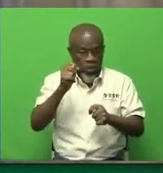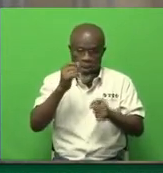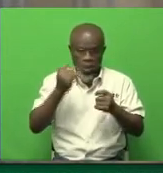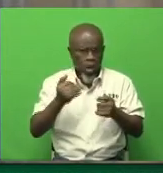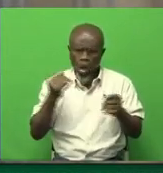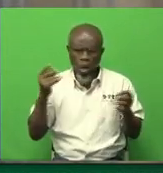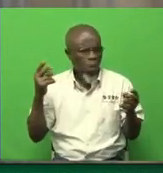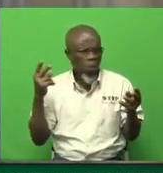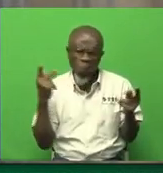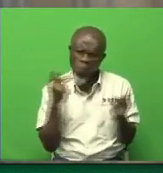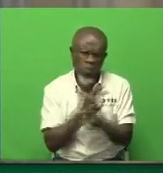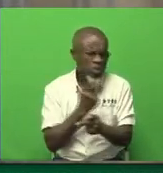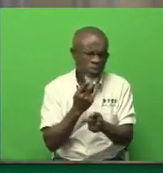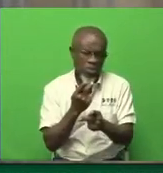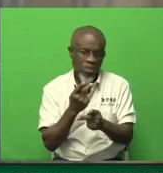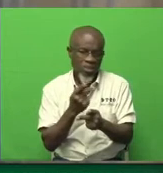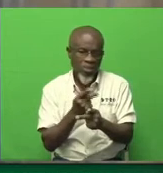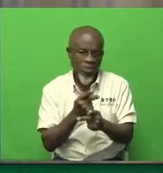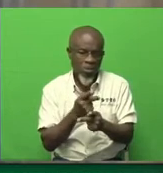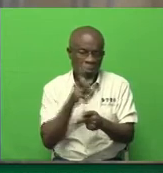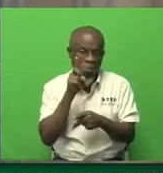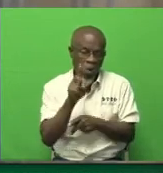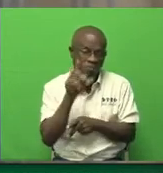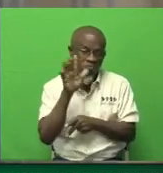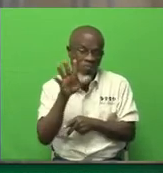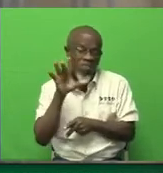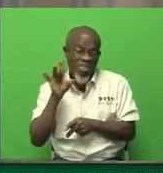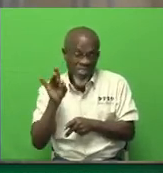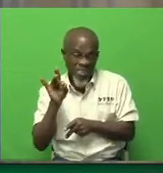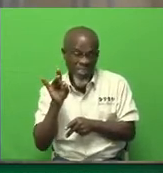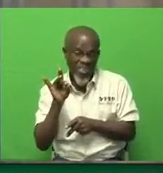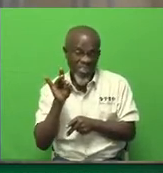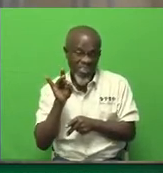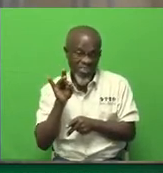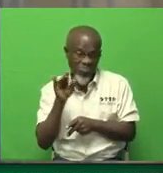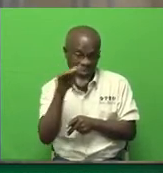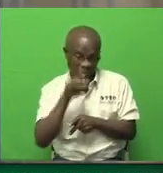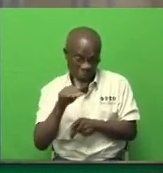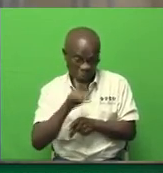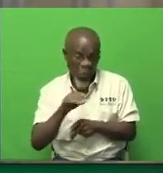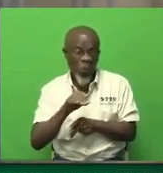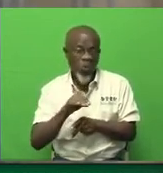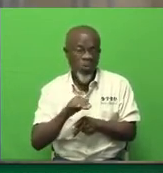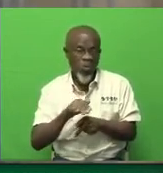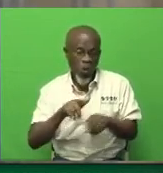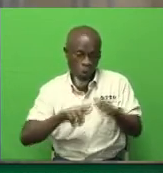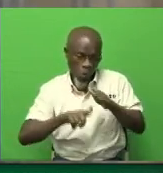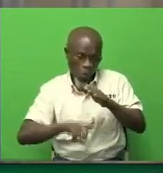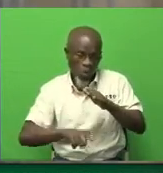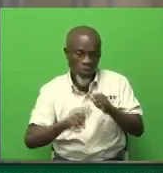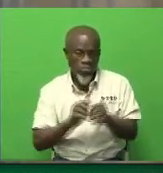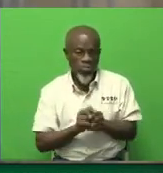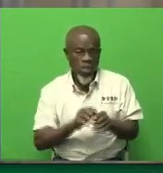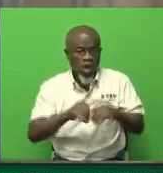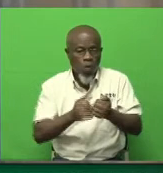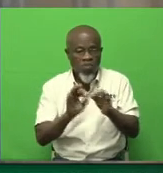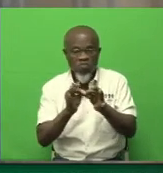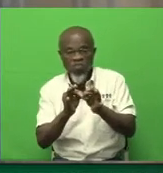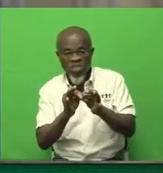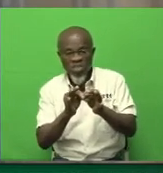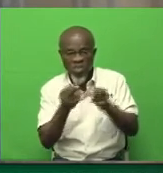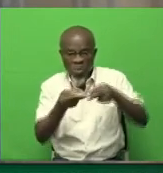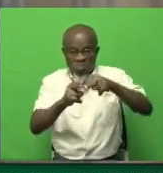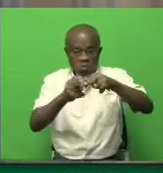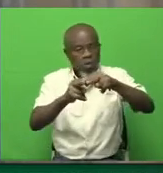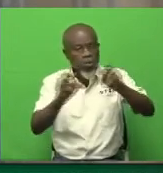ranked 158 what was done in the last year or seven years to address this nothing what